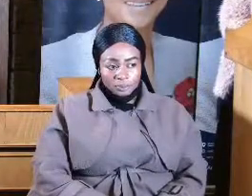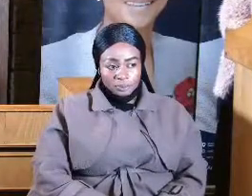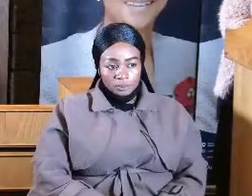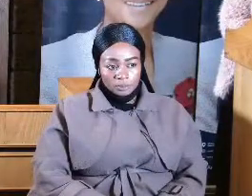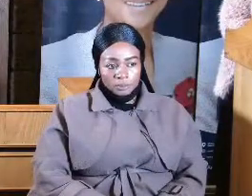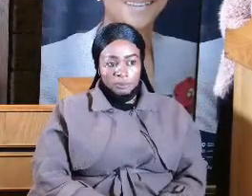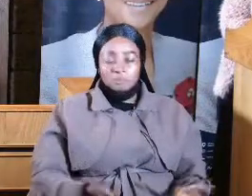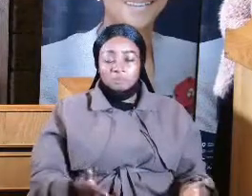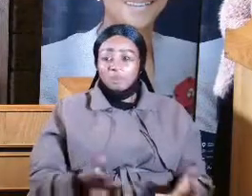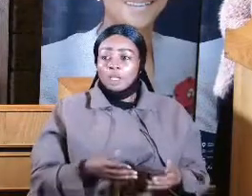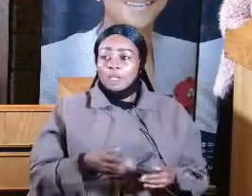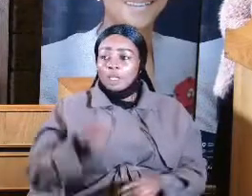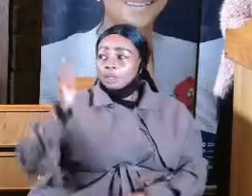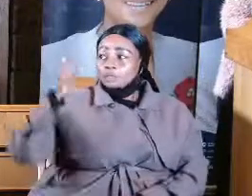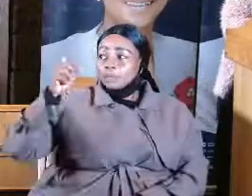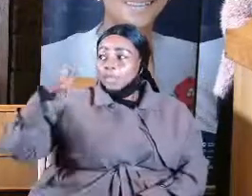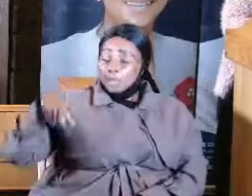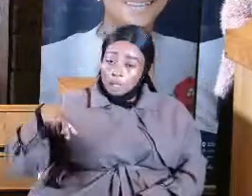Madam Speaker,